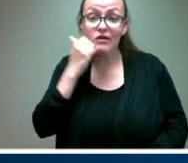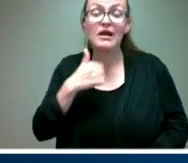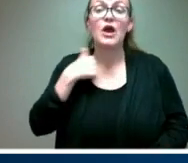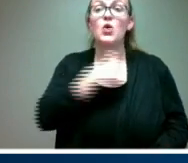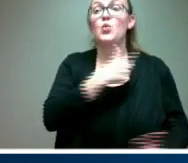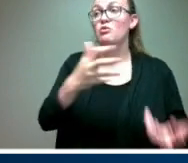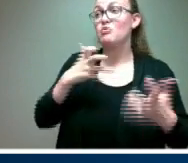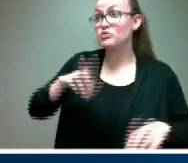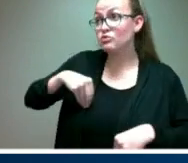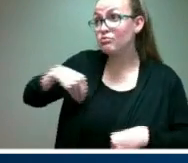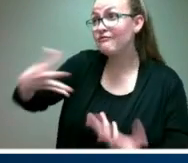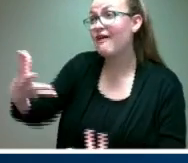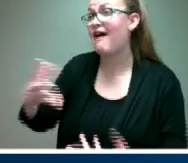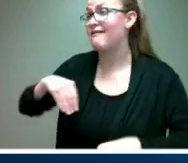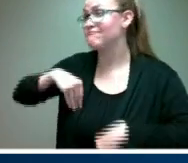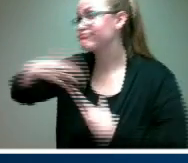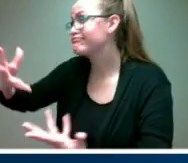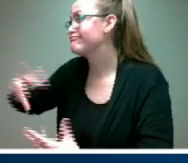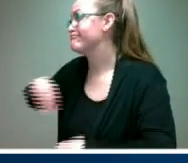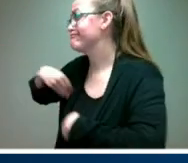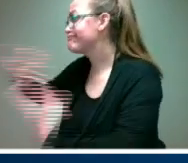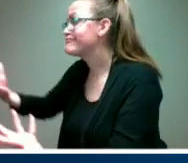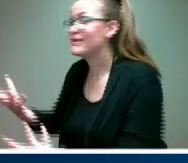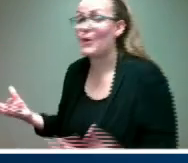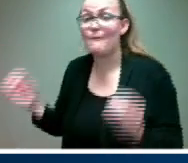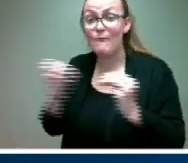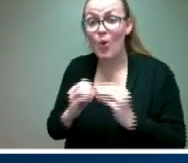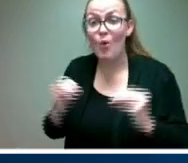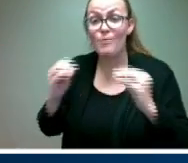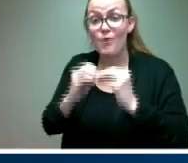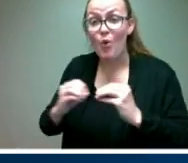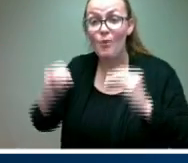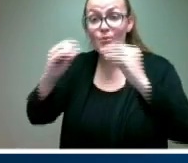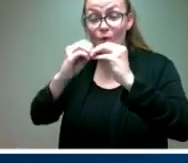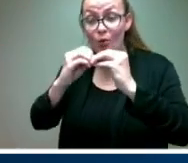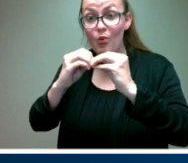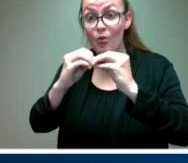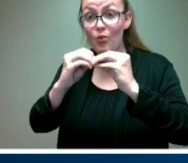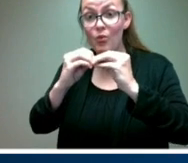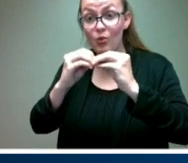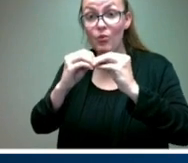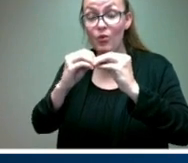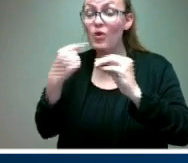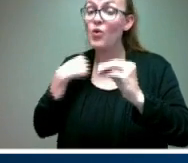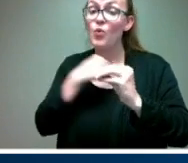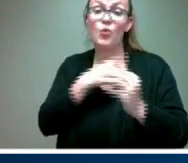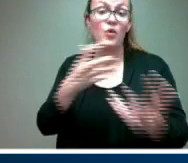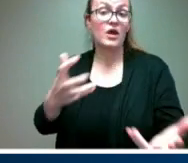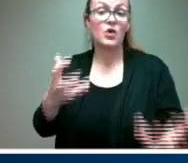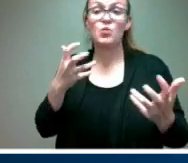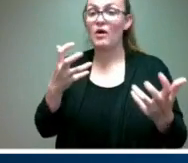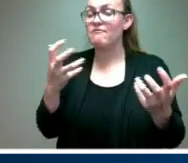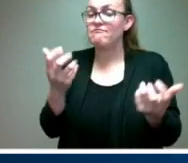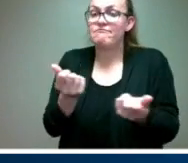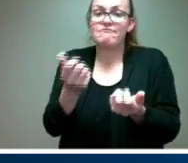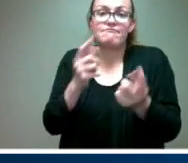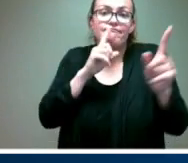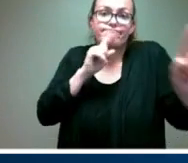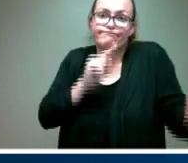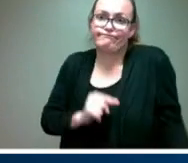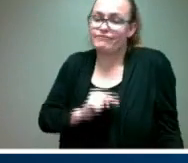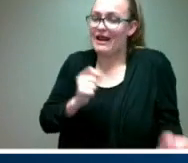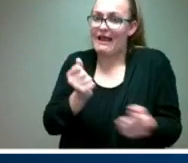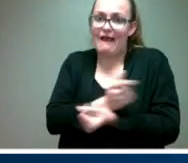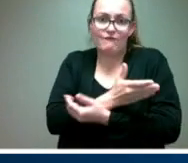to answer all of those tough questions, and to make sure that we're giving you all the answers and being very honest